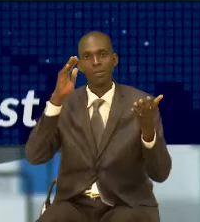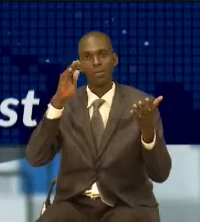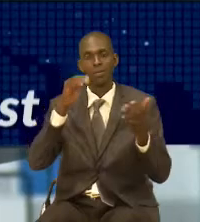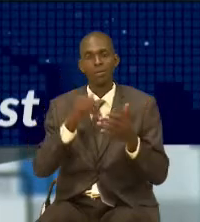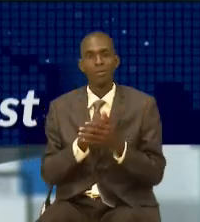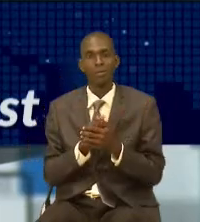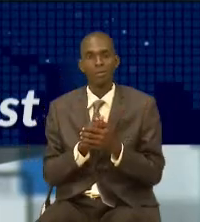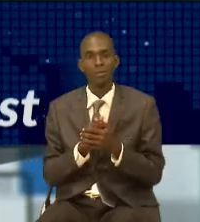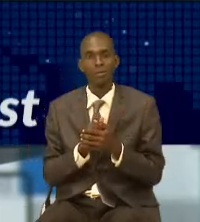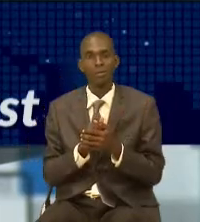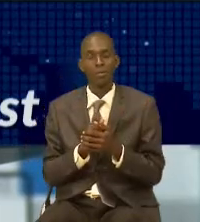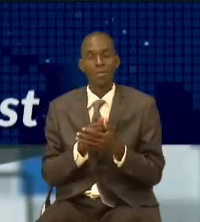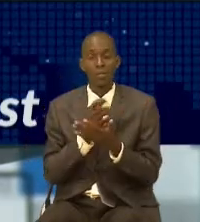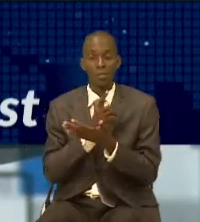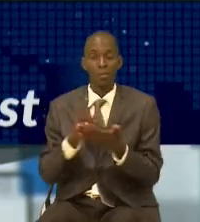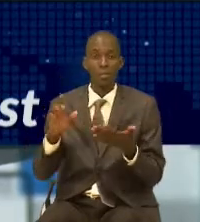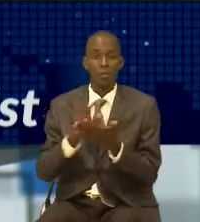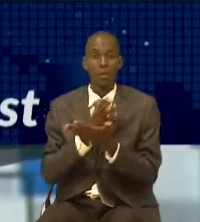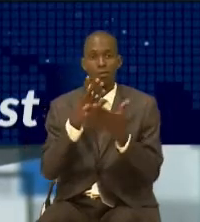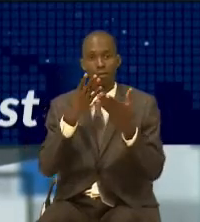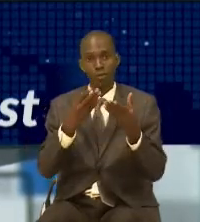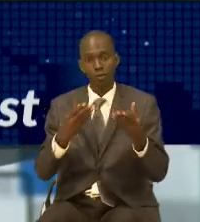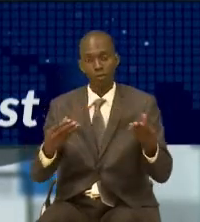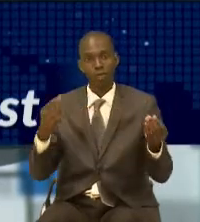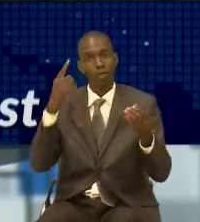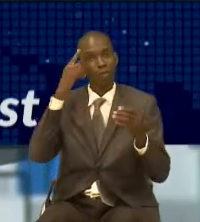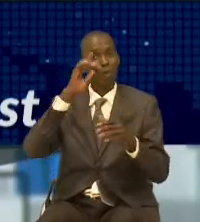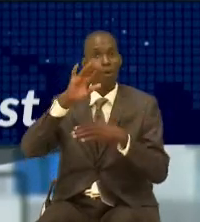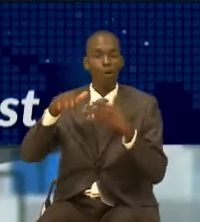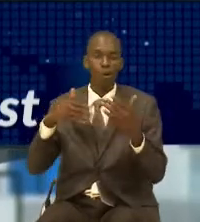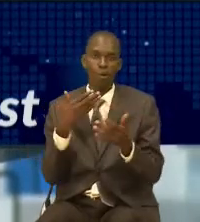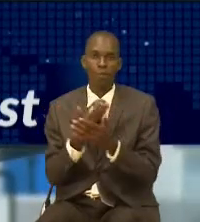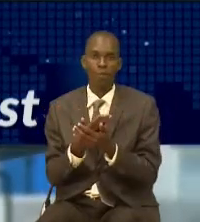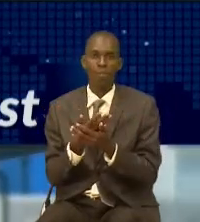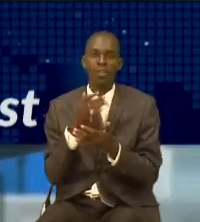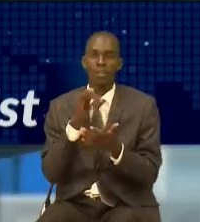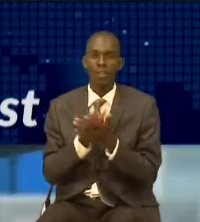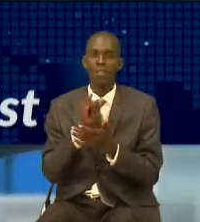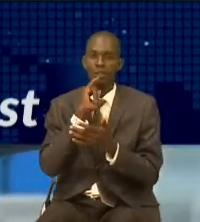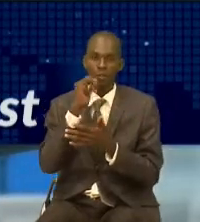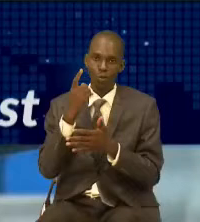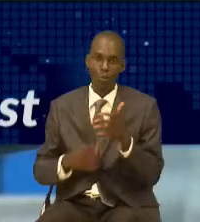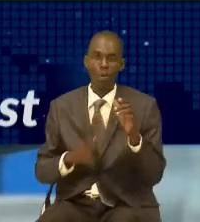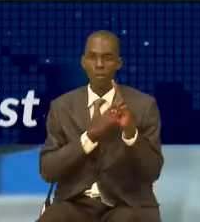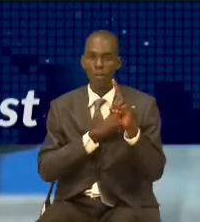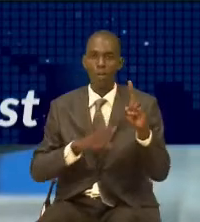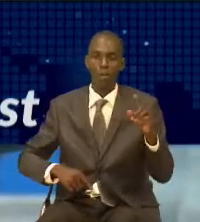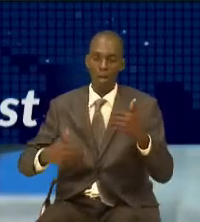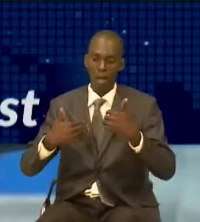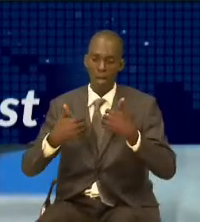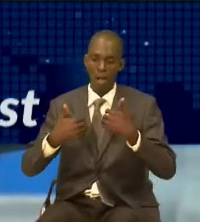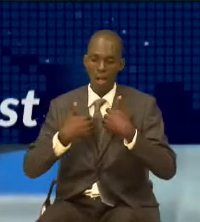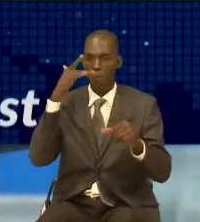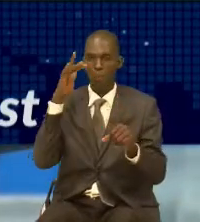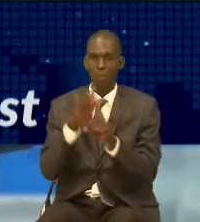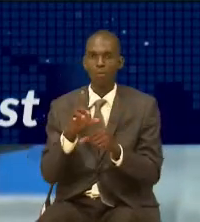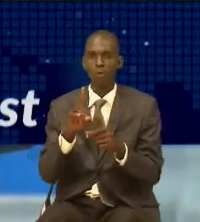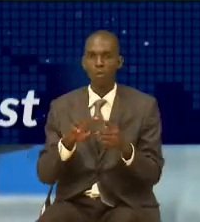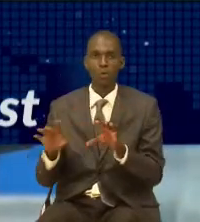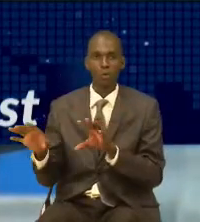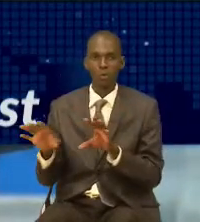divine solution for all that's what the lord has promised to do and they will do